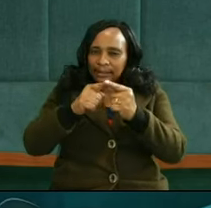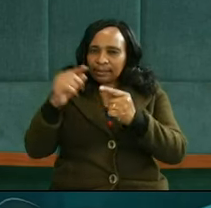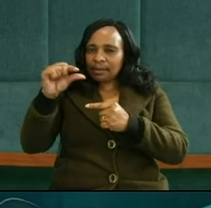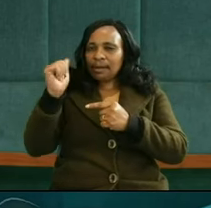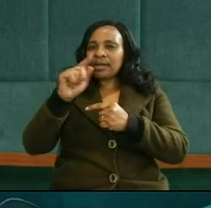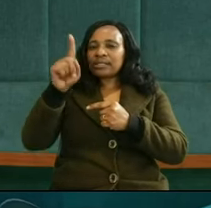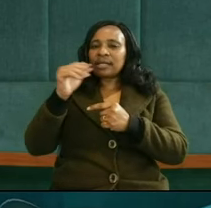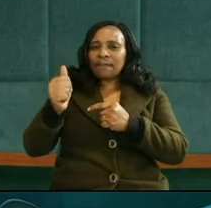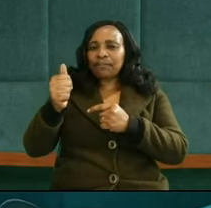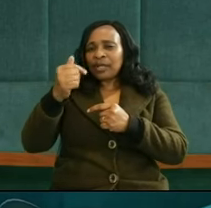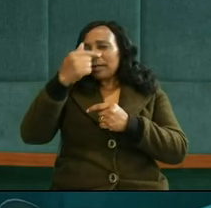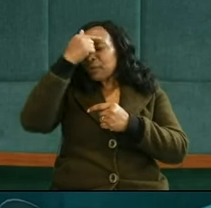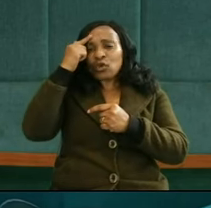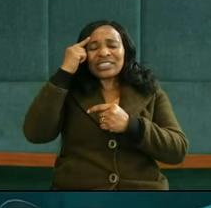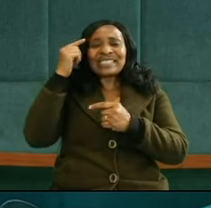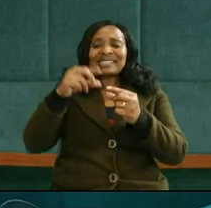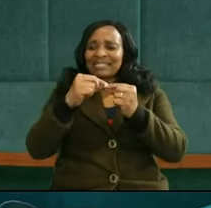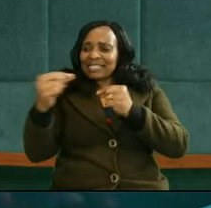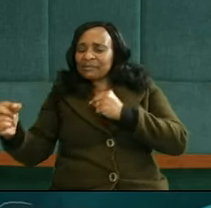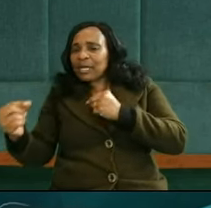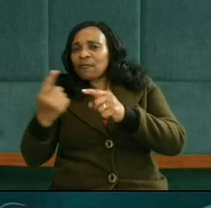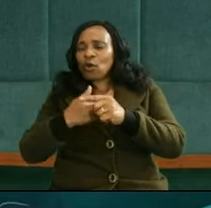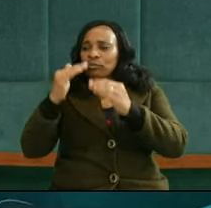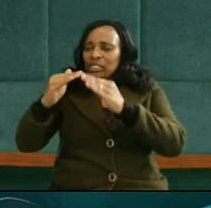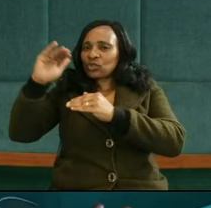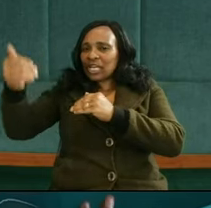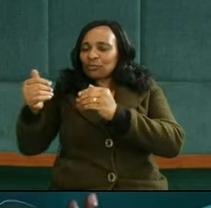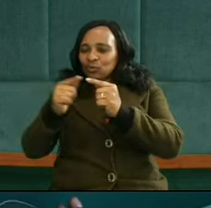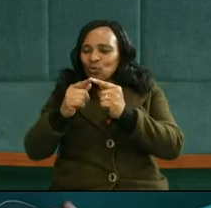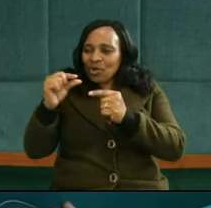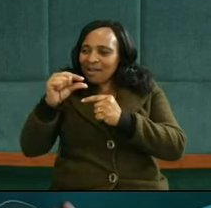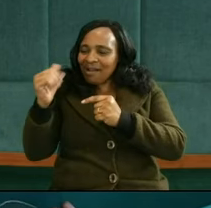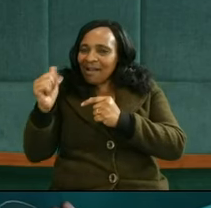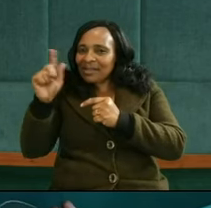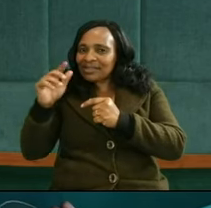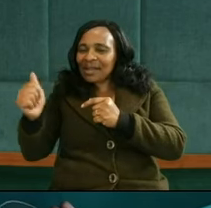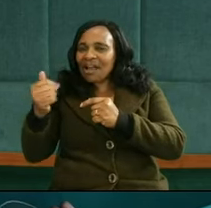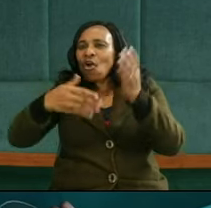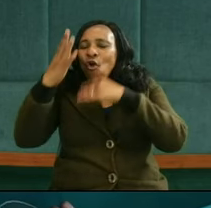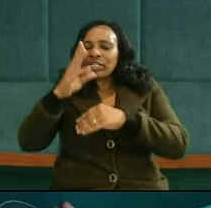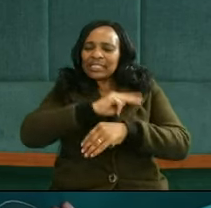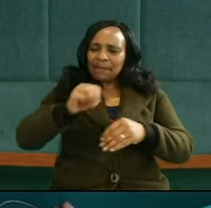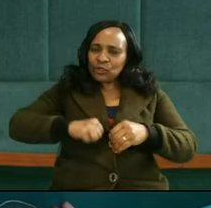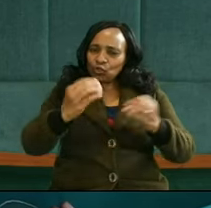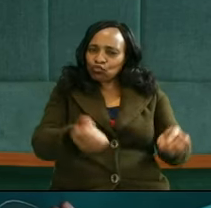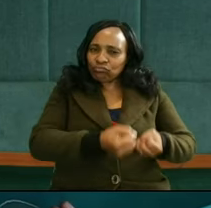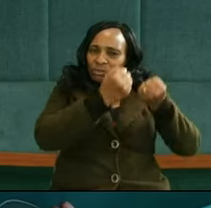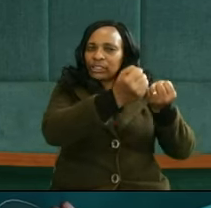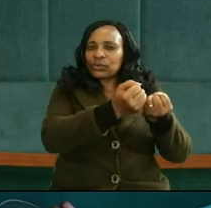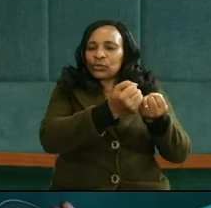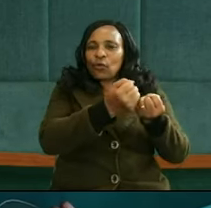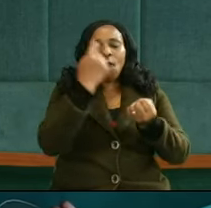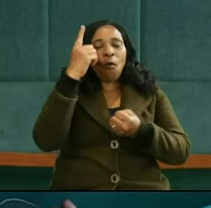that road from Jerusalem to Gaza, God was on mission rescue for